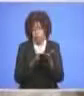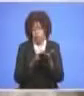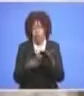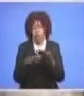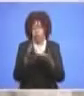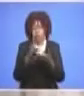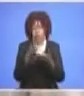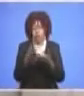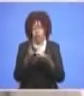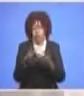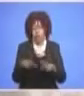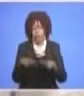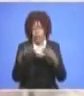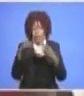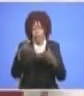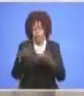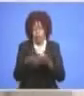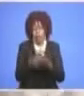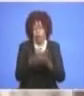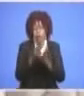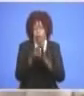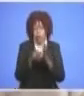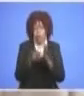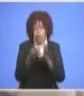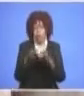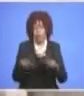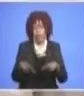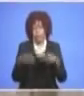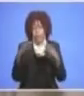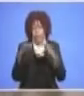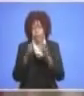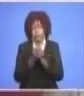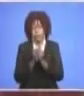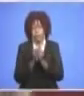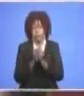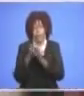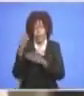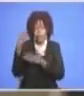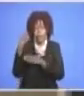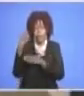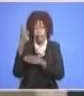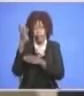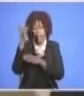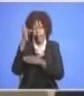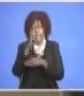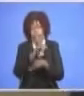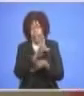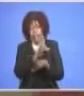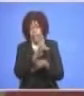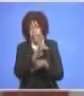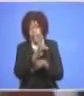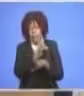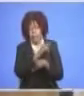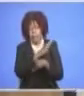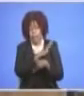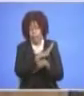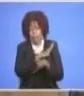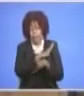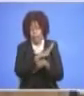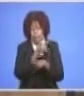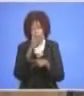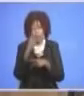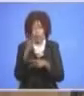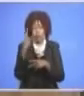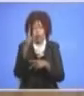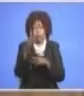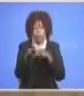life. The Valley Boys Public Relations Manager D. Leslie Brown says that they are looking forward to the public support as they